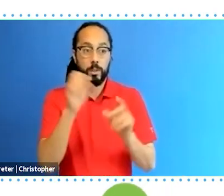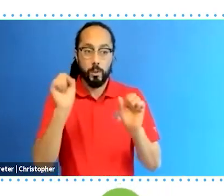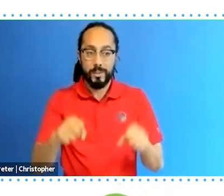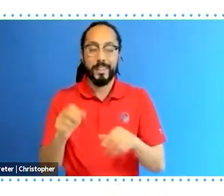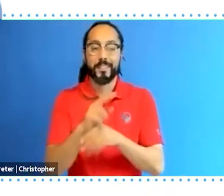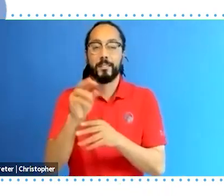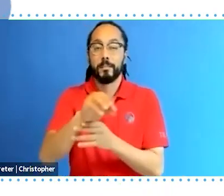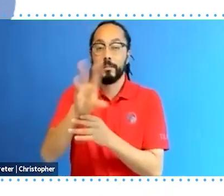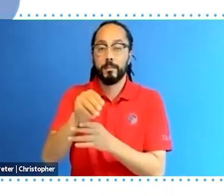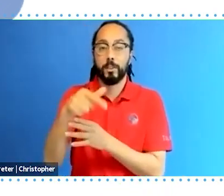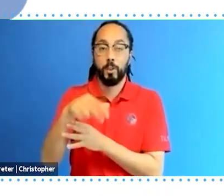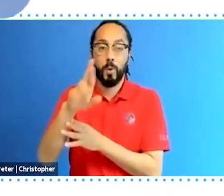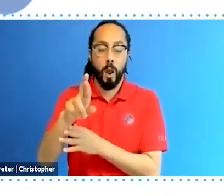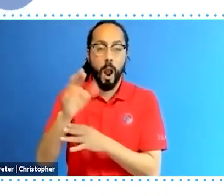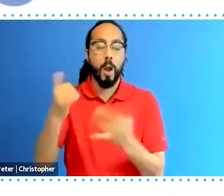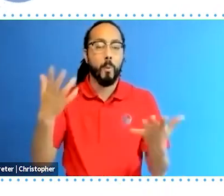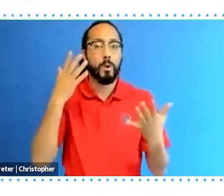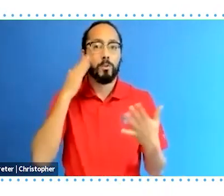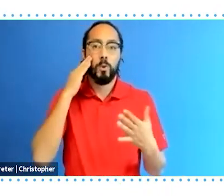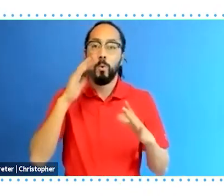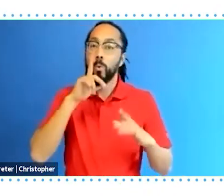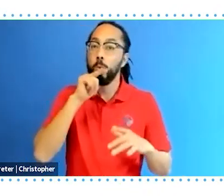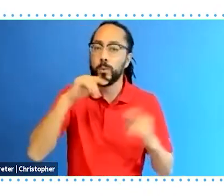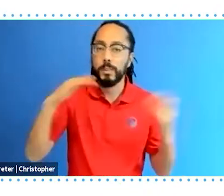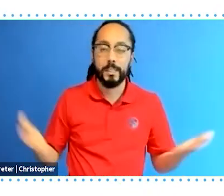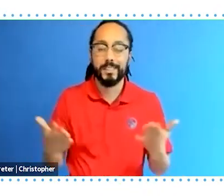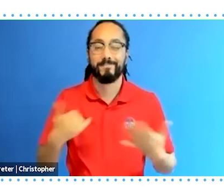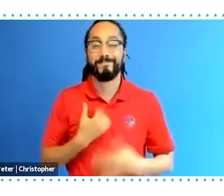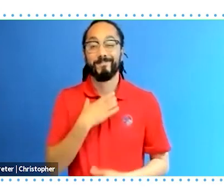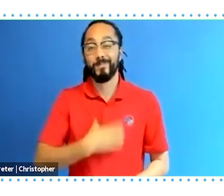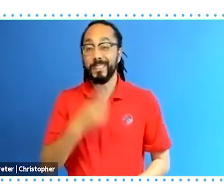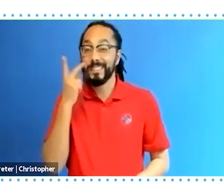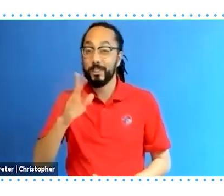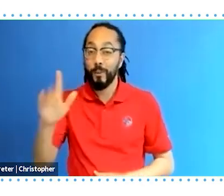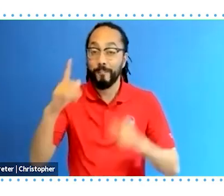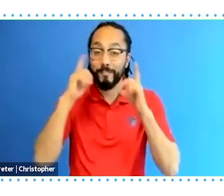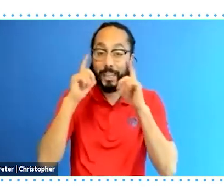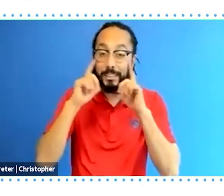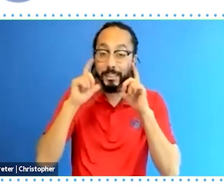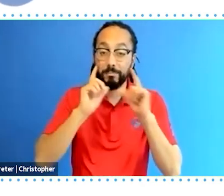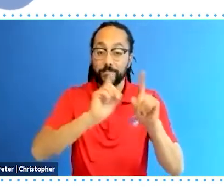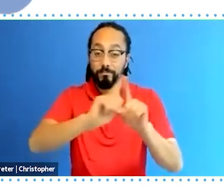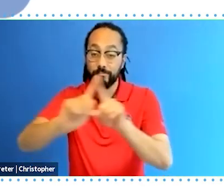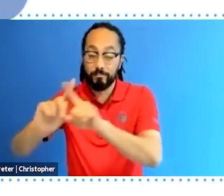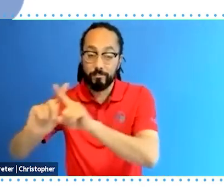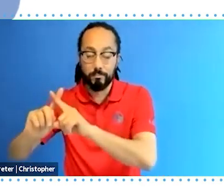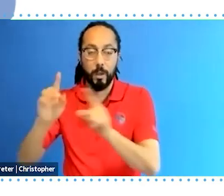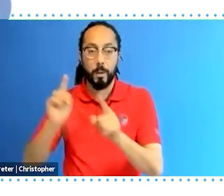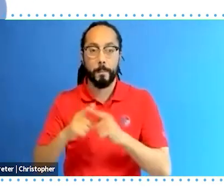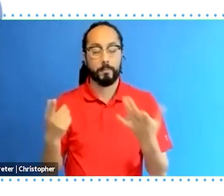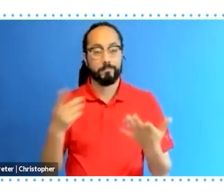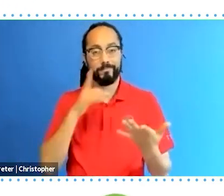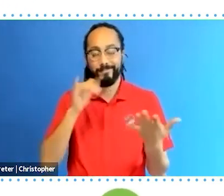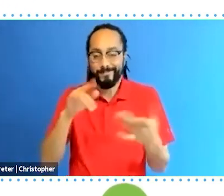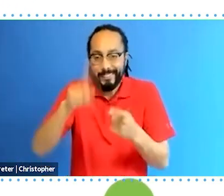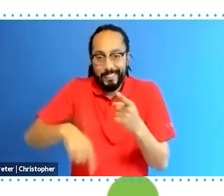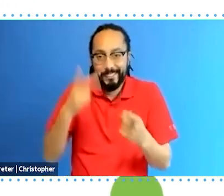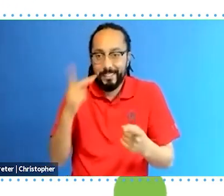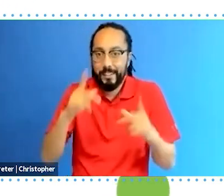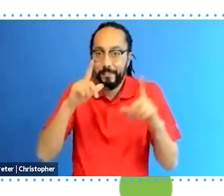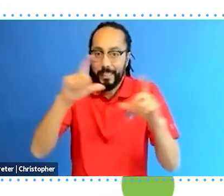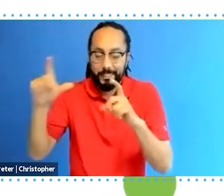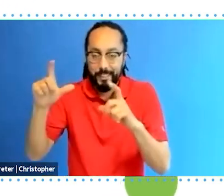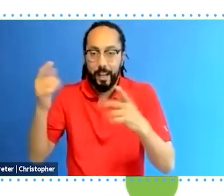room. I would love to see all of your faces, but since there's a wonderful large group and we're not in the same